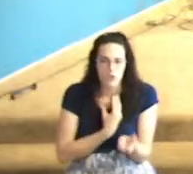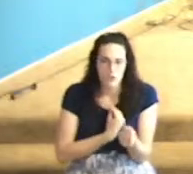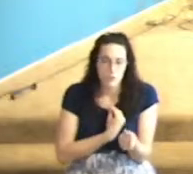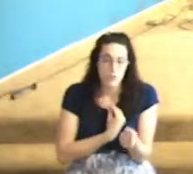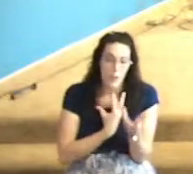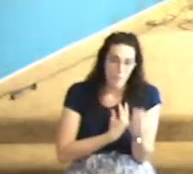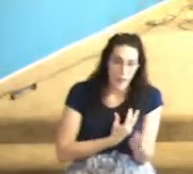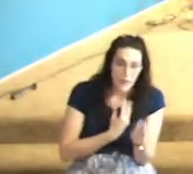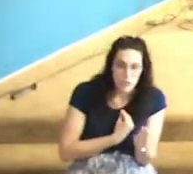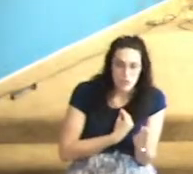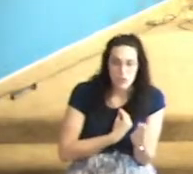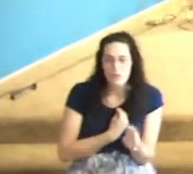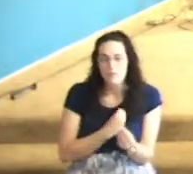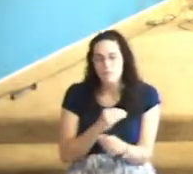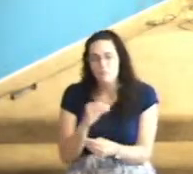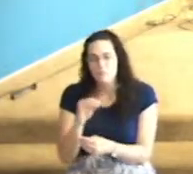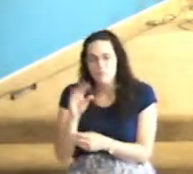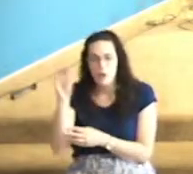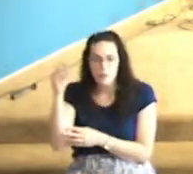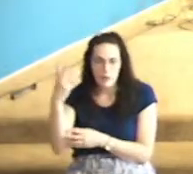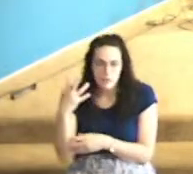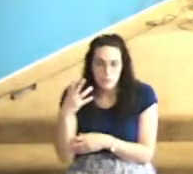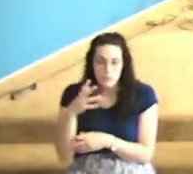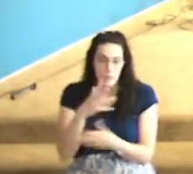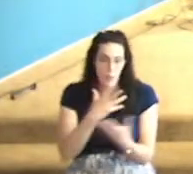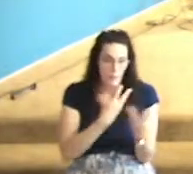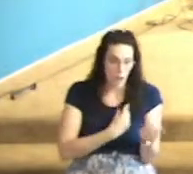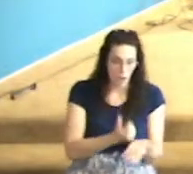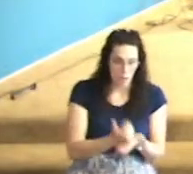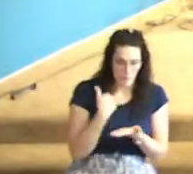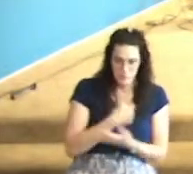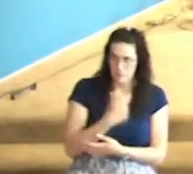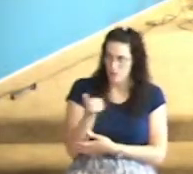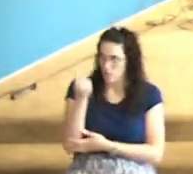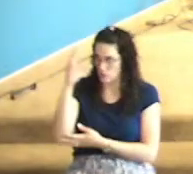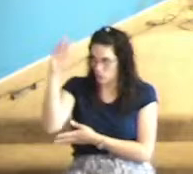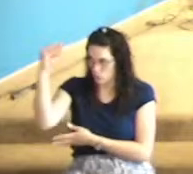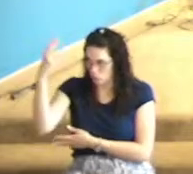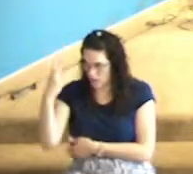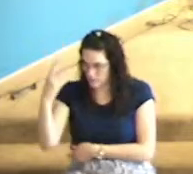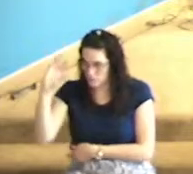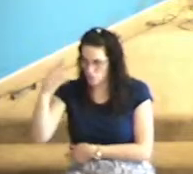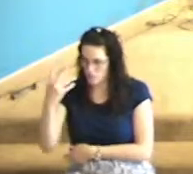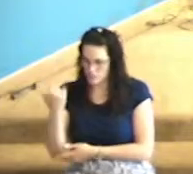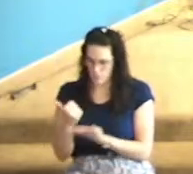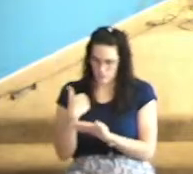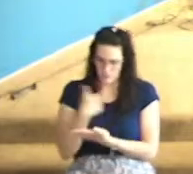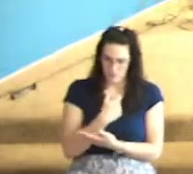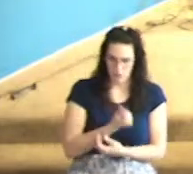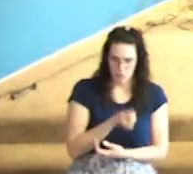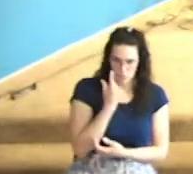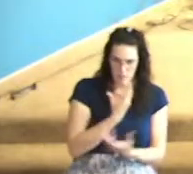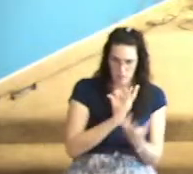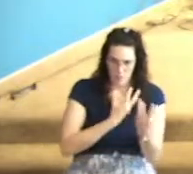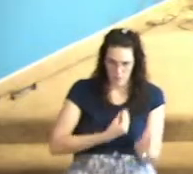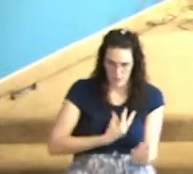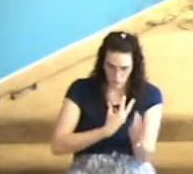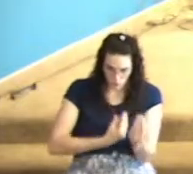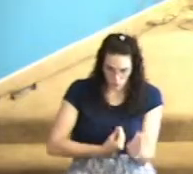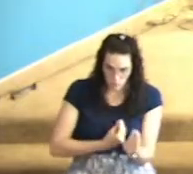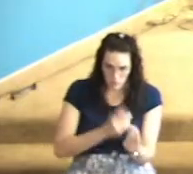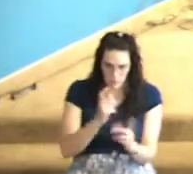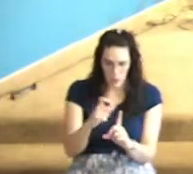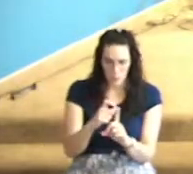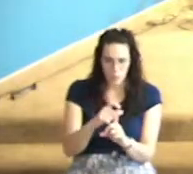and gracious. So compassion helps us understand grace. Grace helps us understand compassion. And so where that compassion